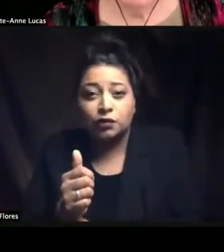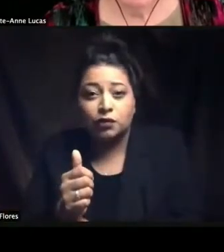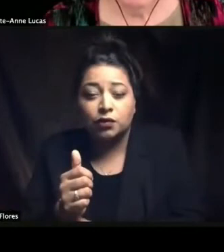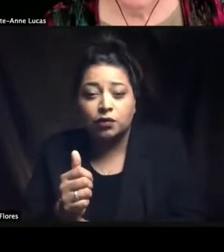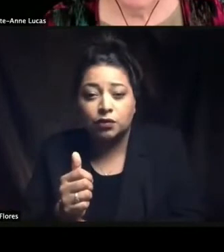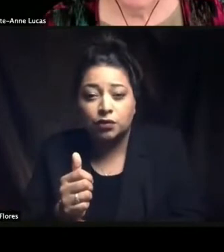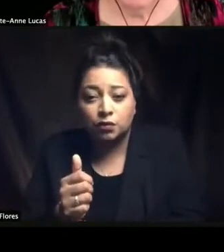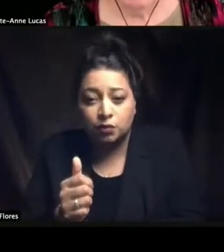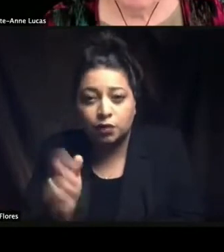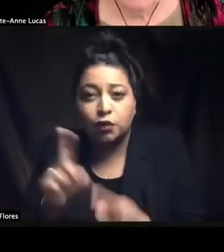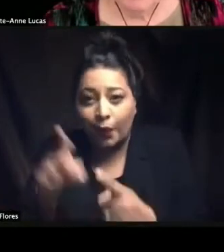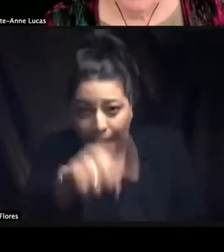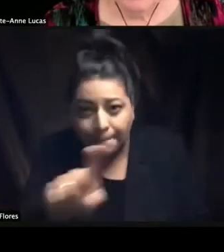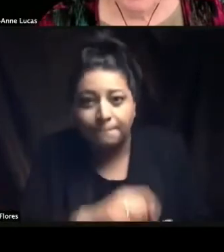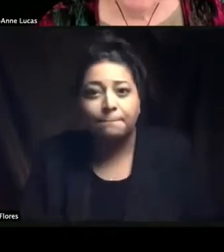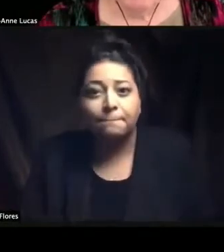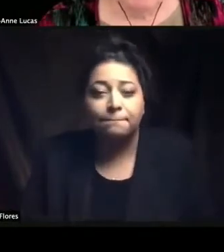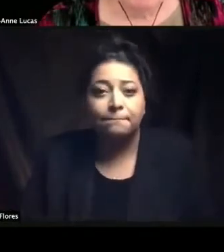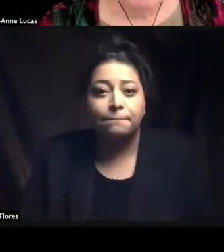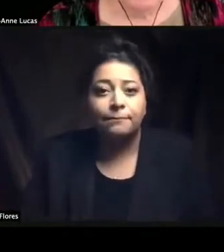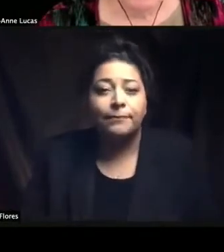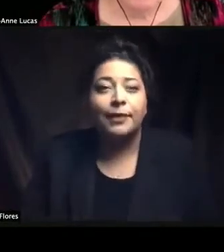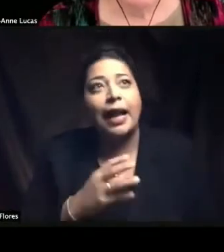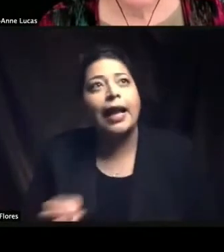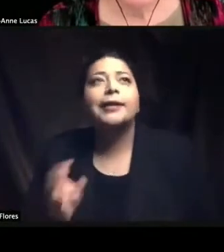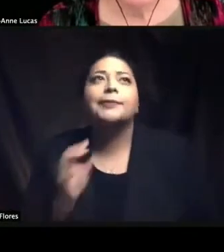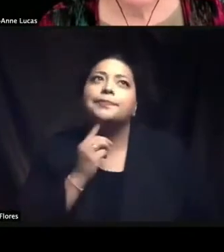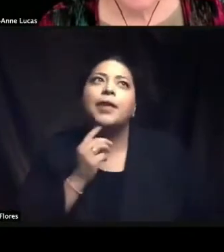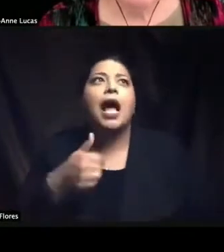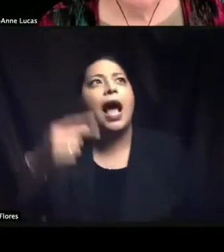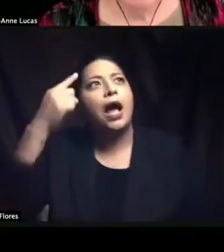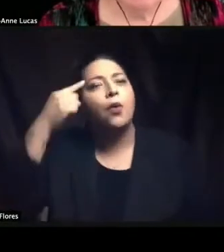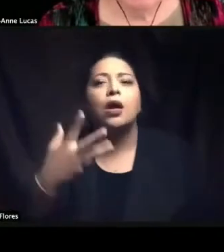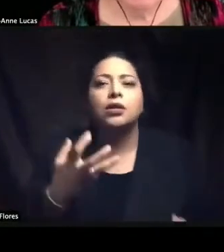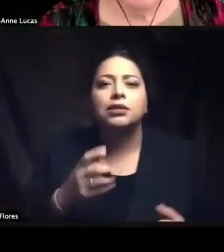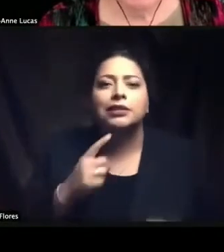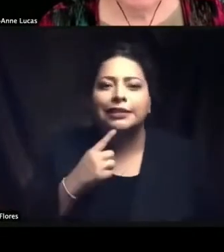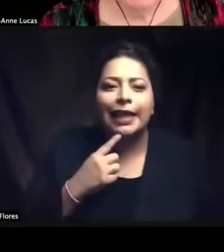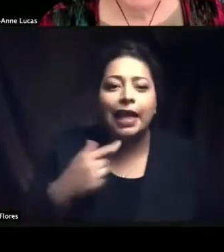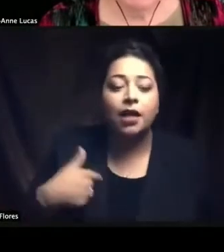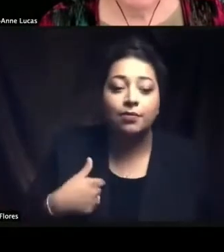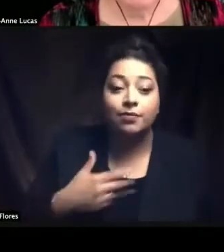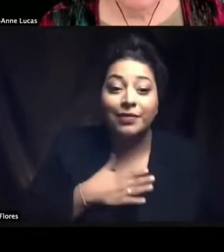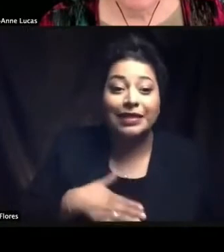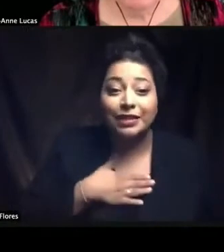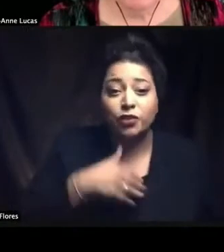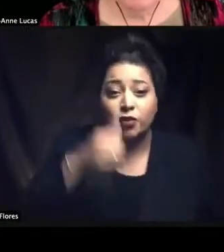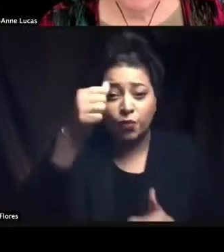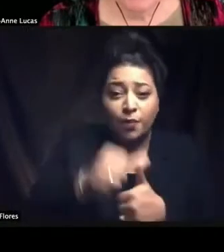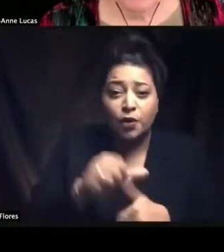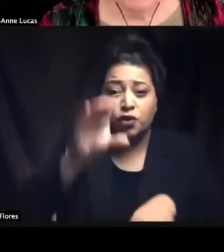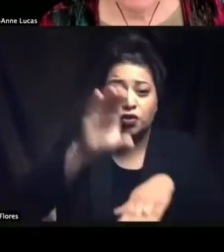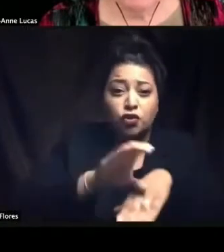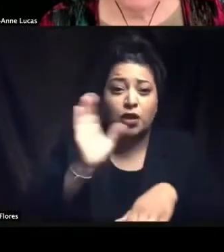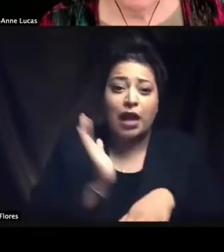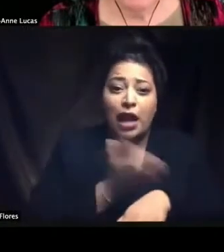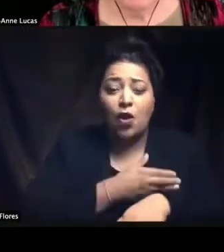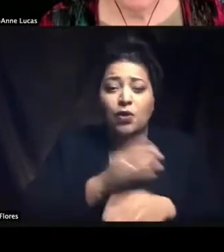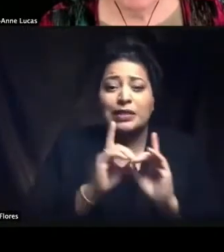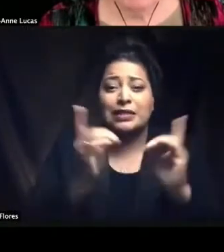priority to them. And I just want to say, please keep in mind, a church in our district